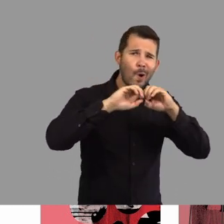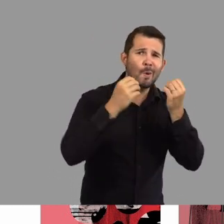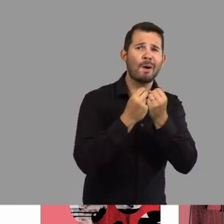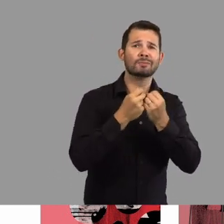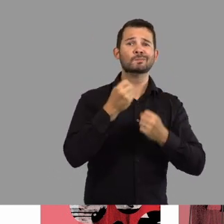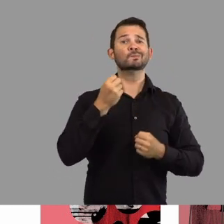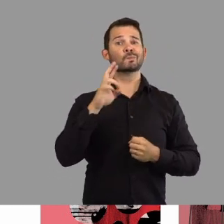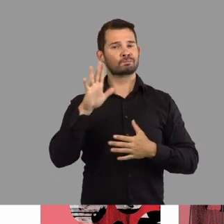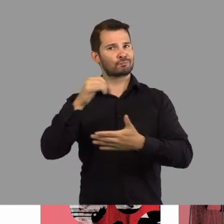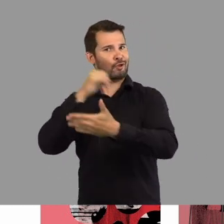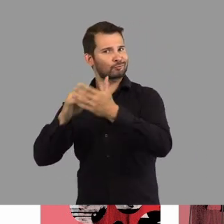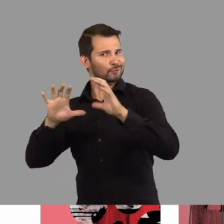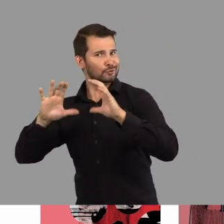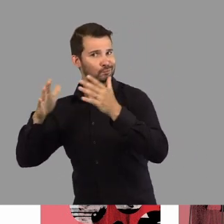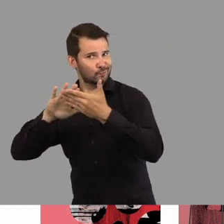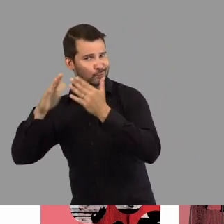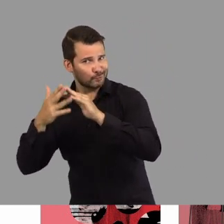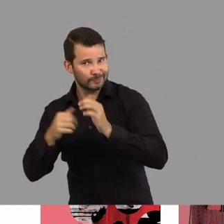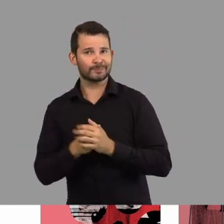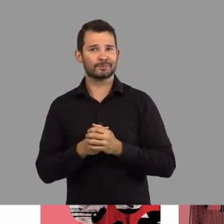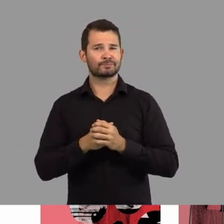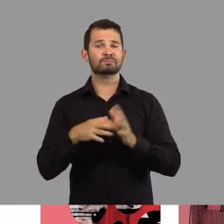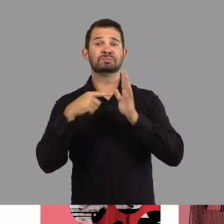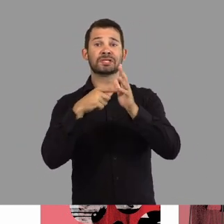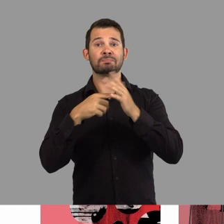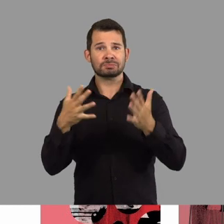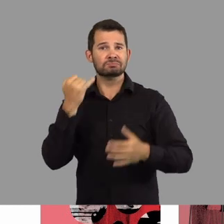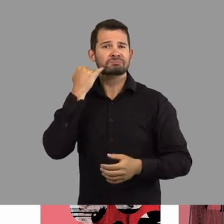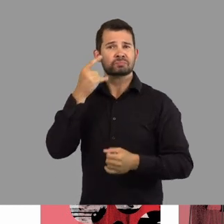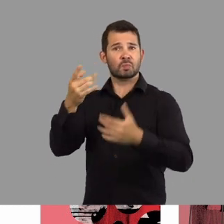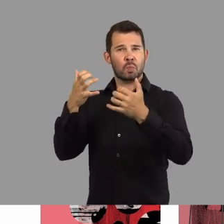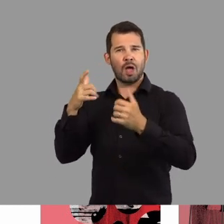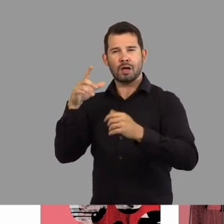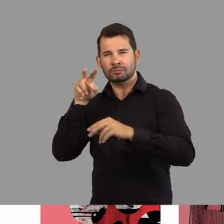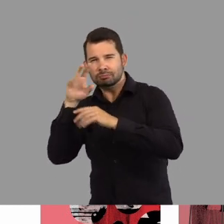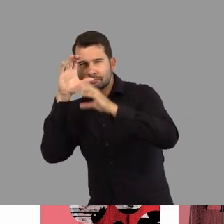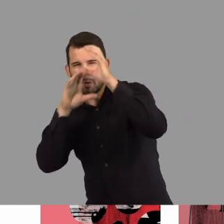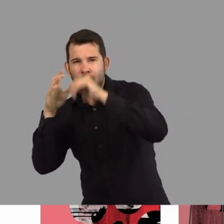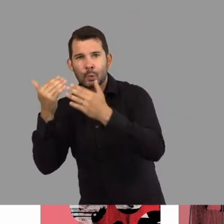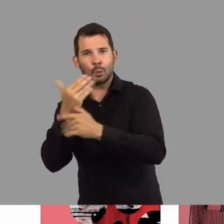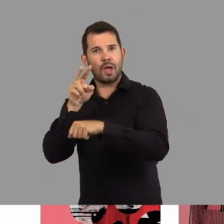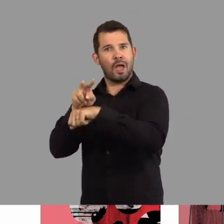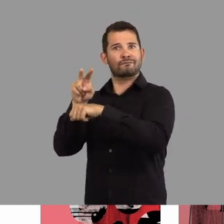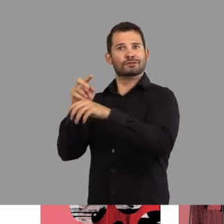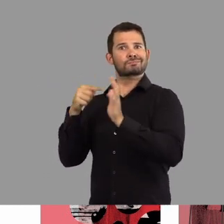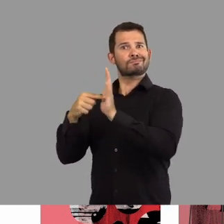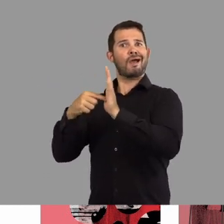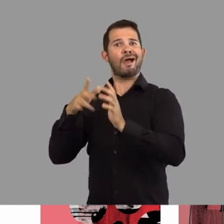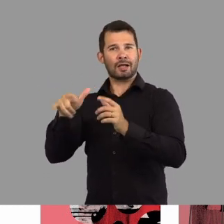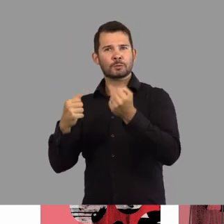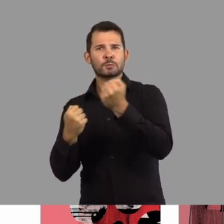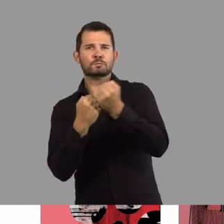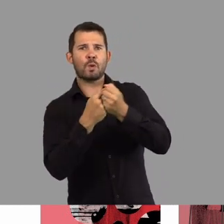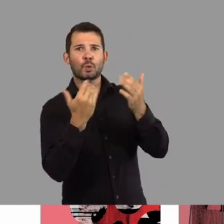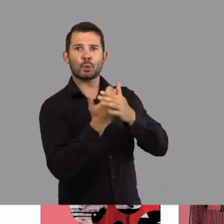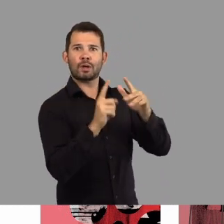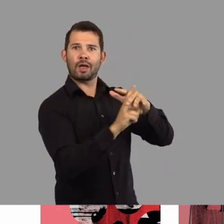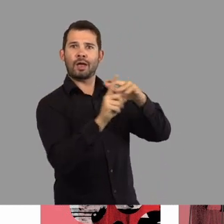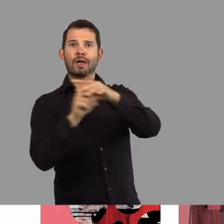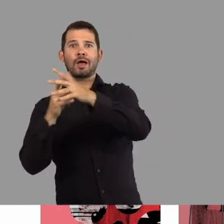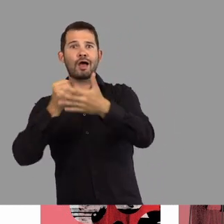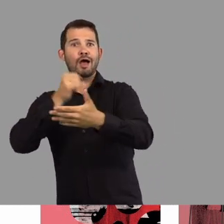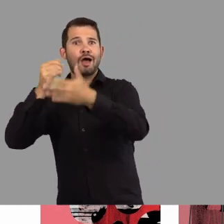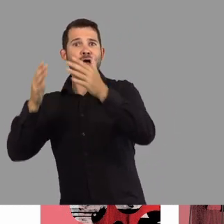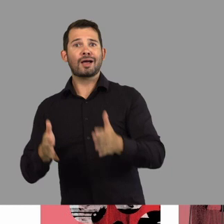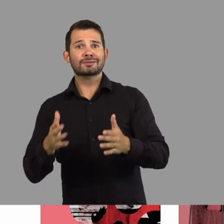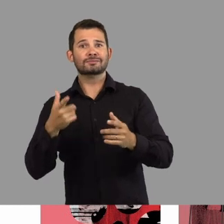arts community. For example, suppose you want to explore new governance models to support emerging artists from equity-seeking